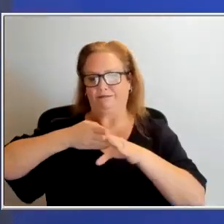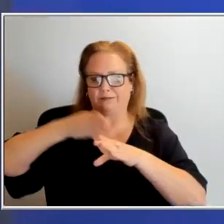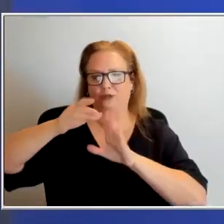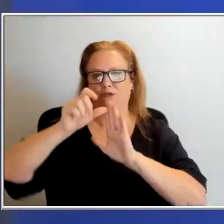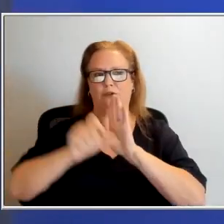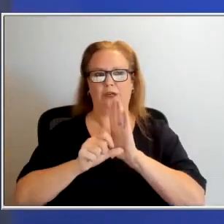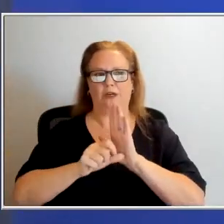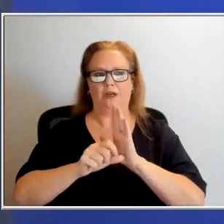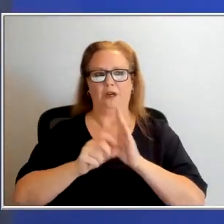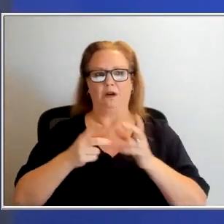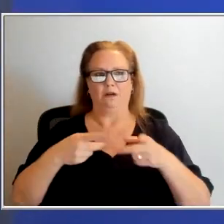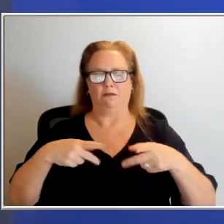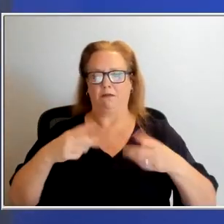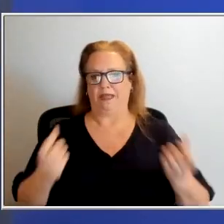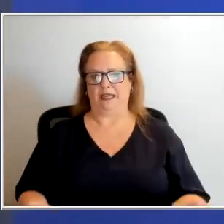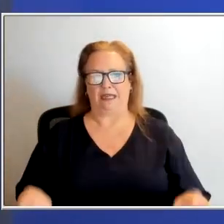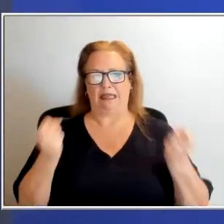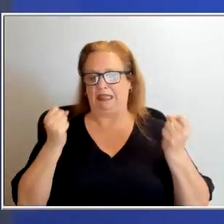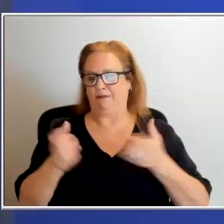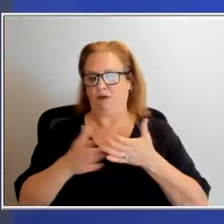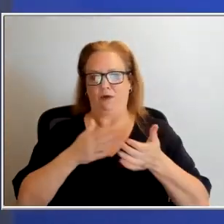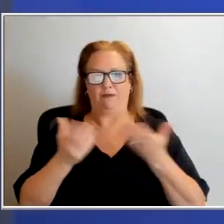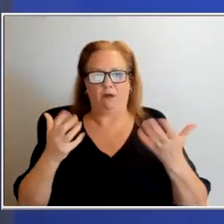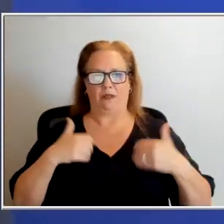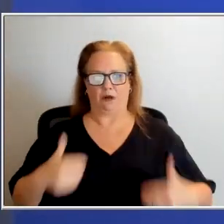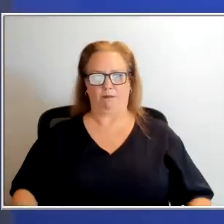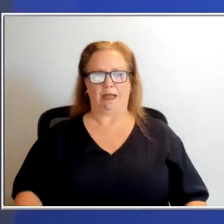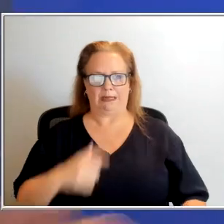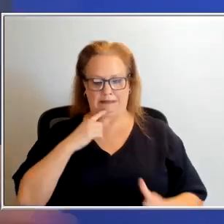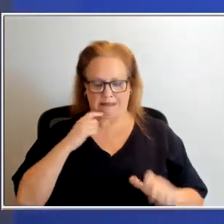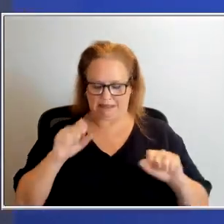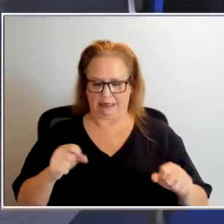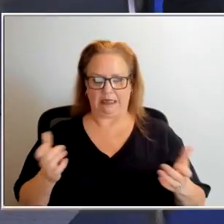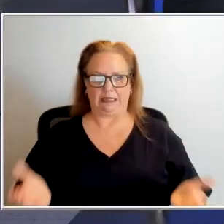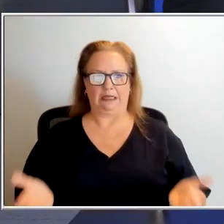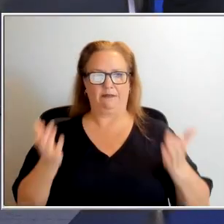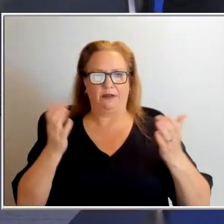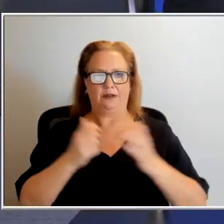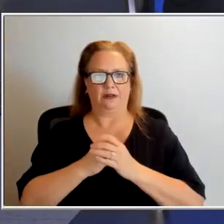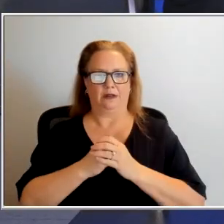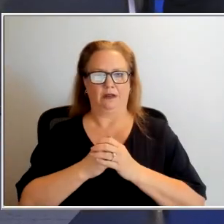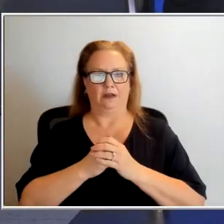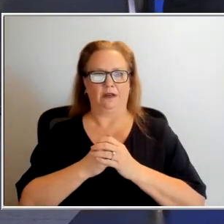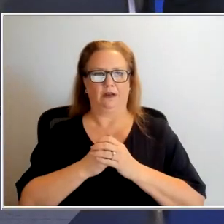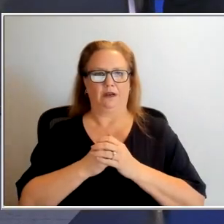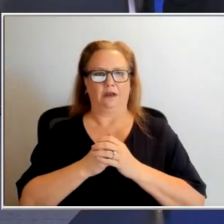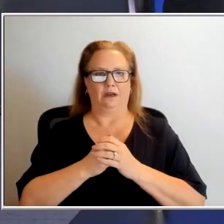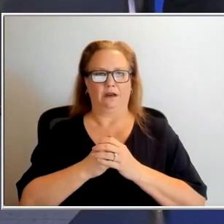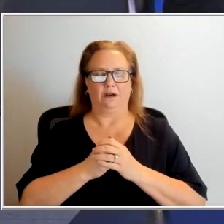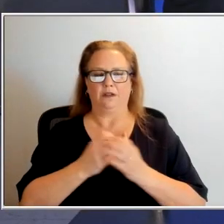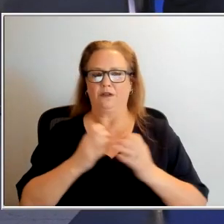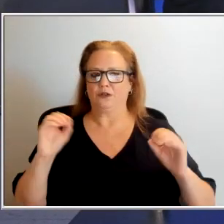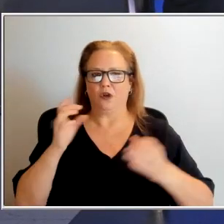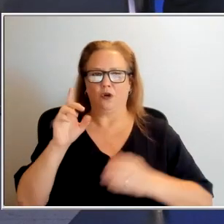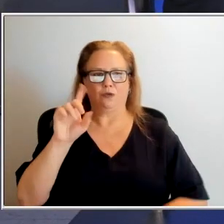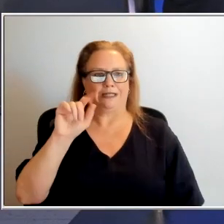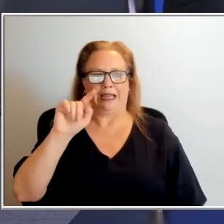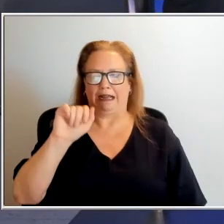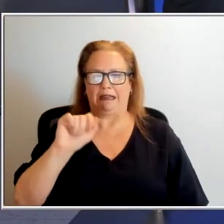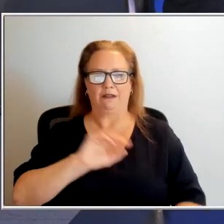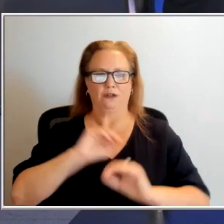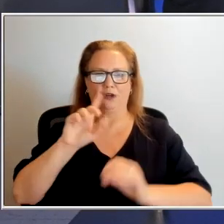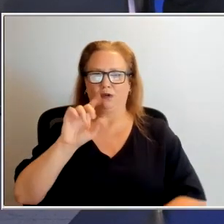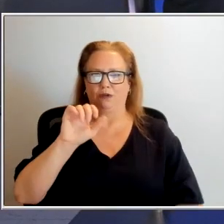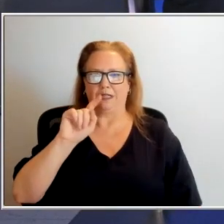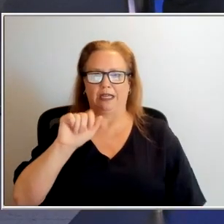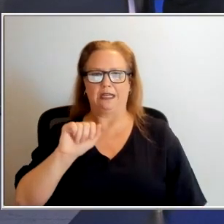going to let people lift whatever they want, whatever their body says that they can do. What about the whole incisional thing and all that? No. There's no data for that. There's no data to